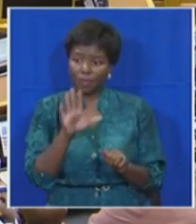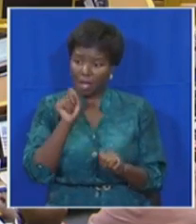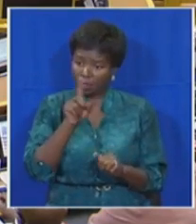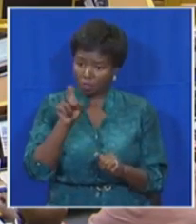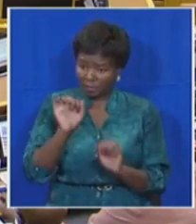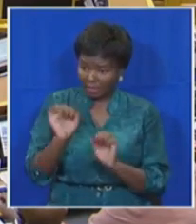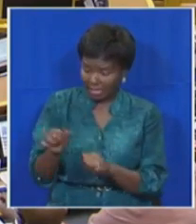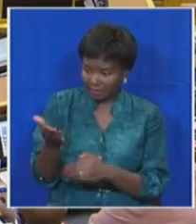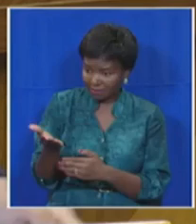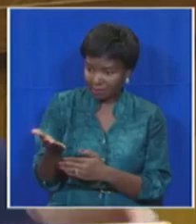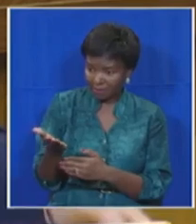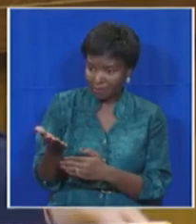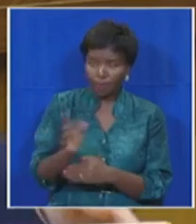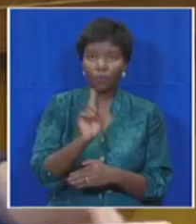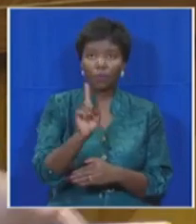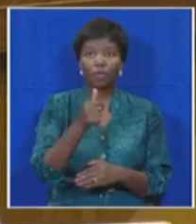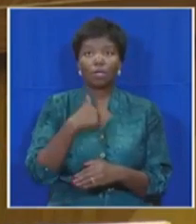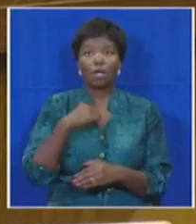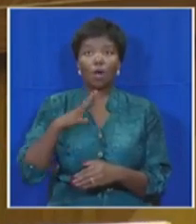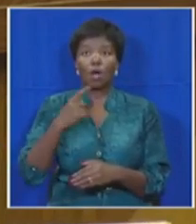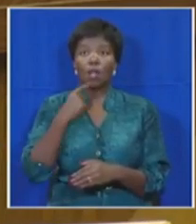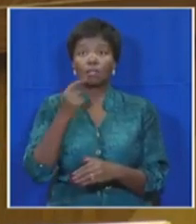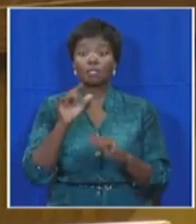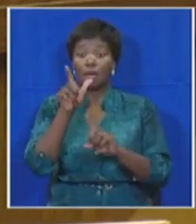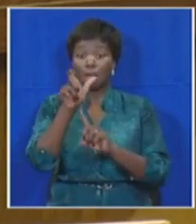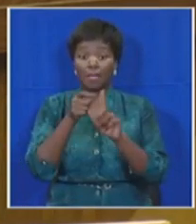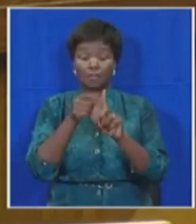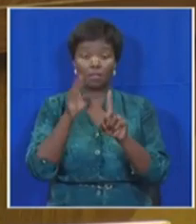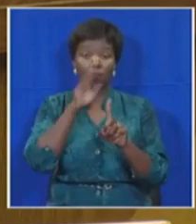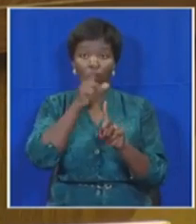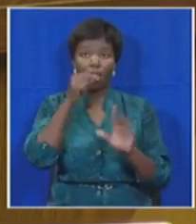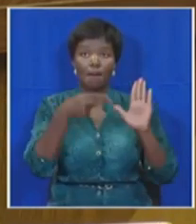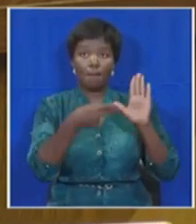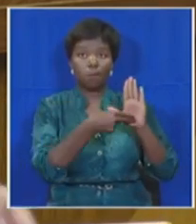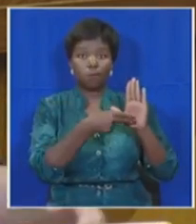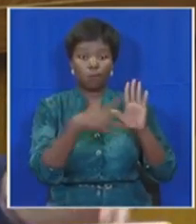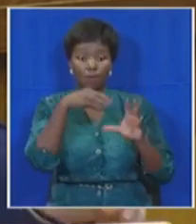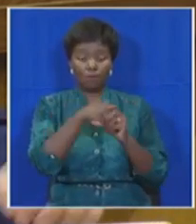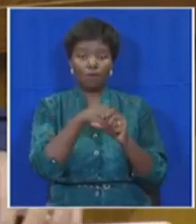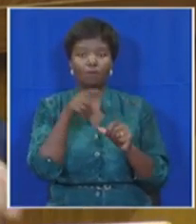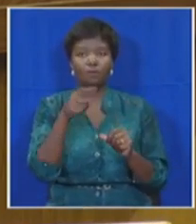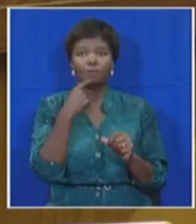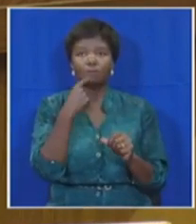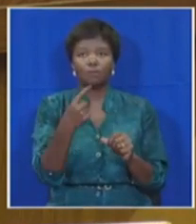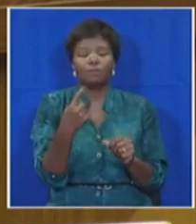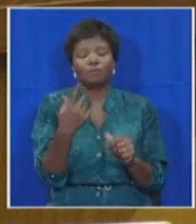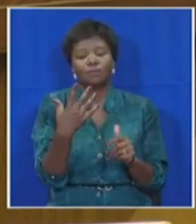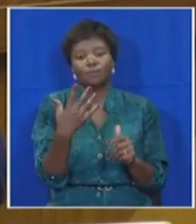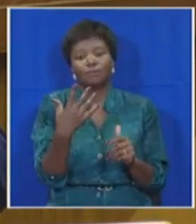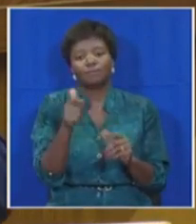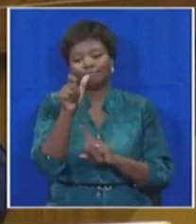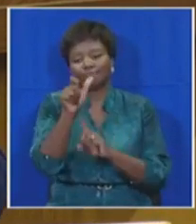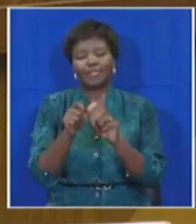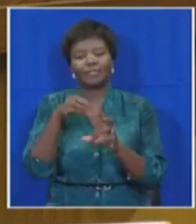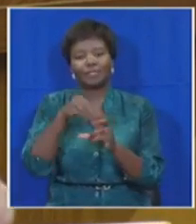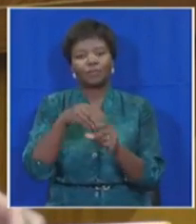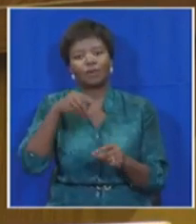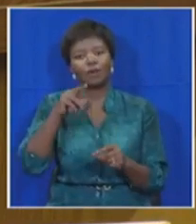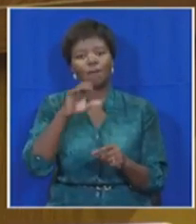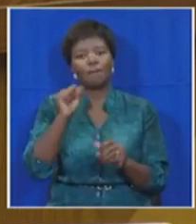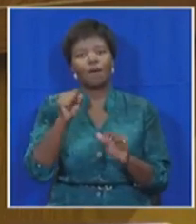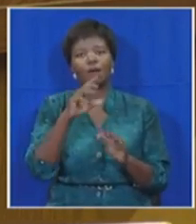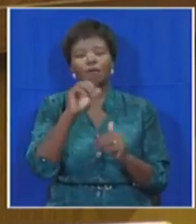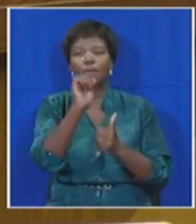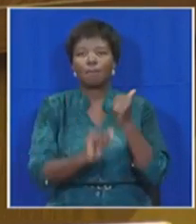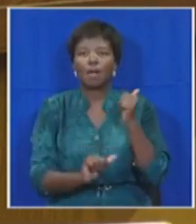take a question? I only take questions from people who haven't been named the Mampara of the Month by the Sunday. He doesn't take. All right, Speaker. Please can I